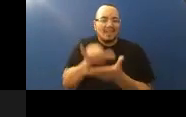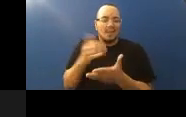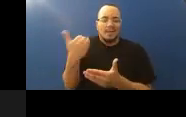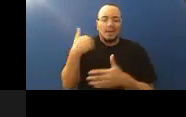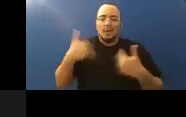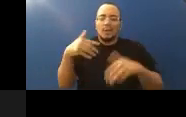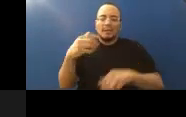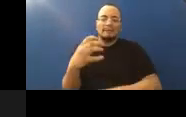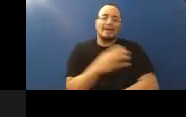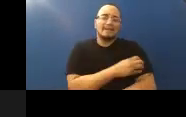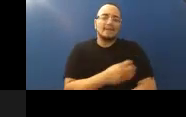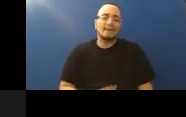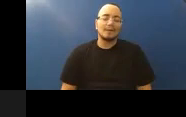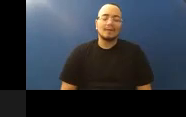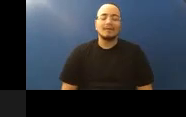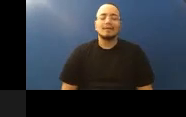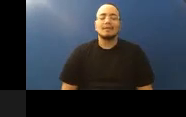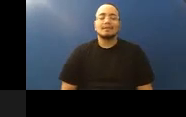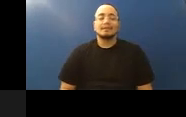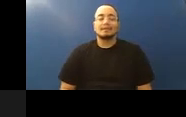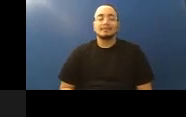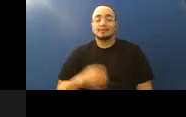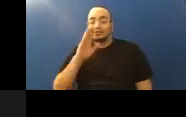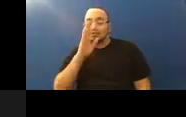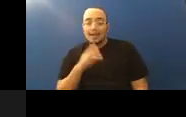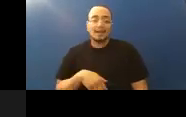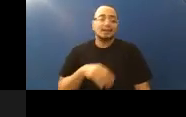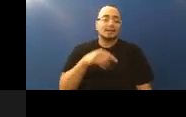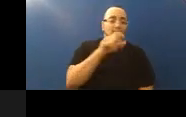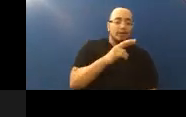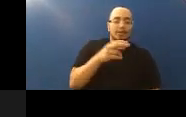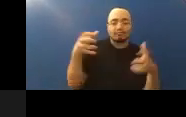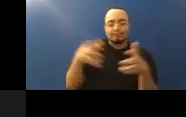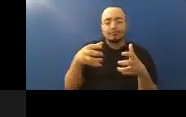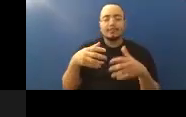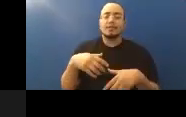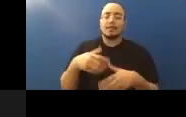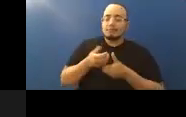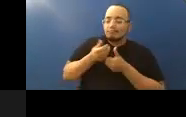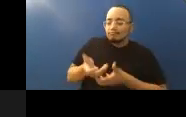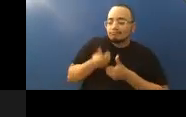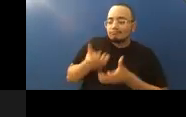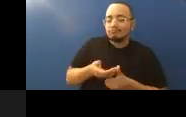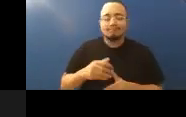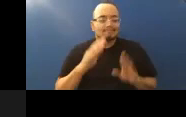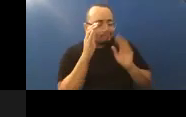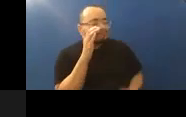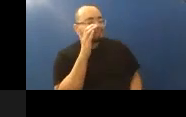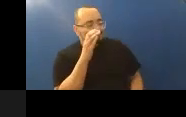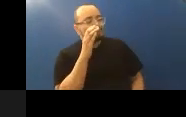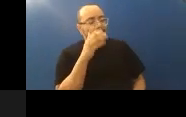mean, that the queer and trans young men were able to express how they felt and how they were feeling and like their perspective. And